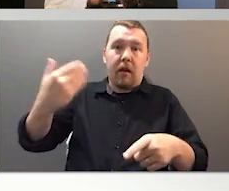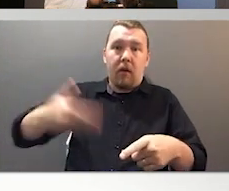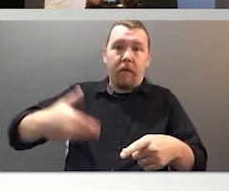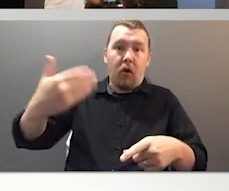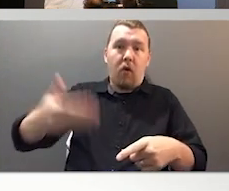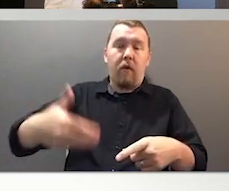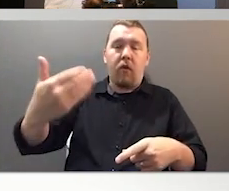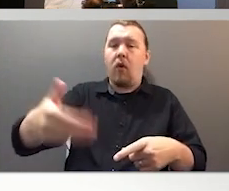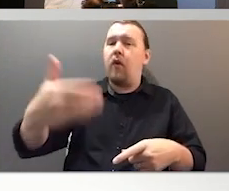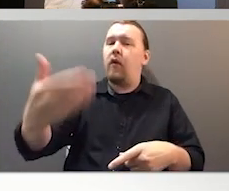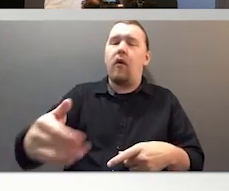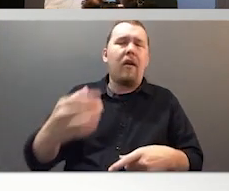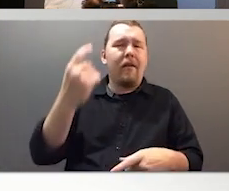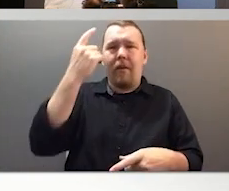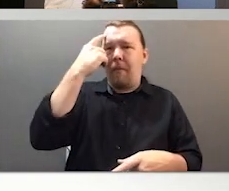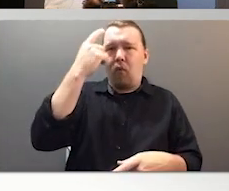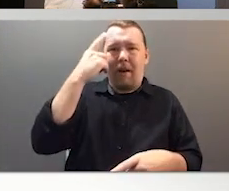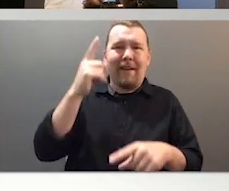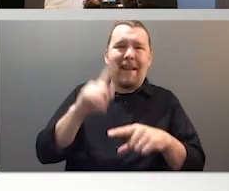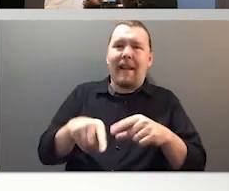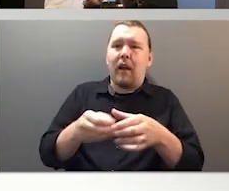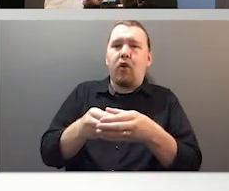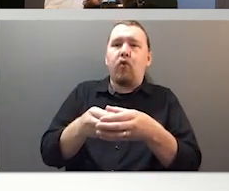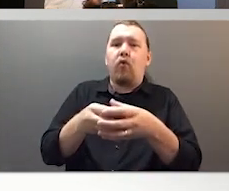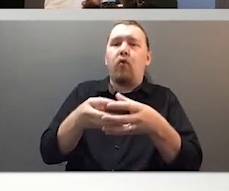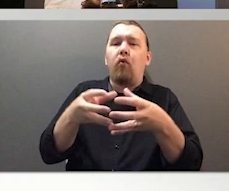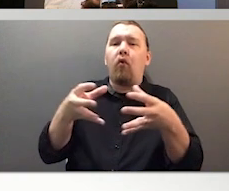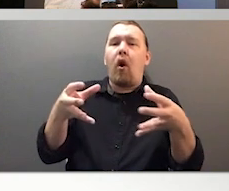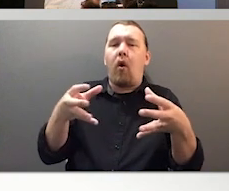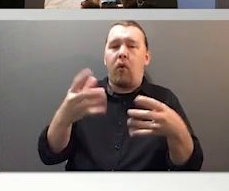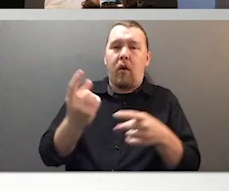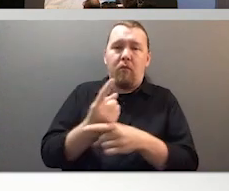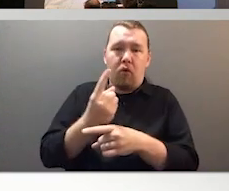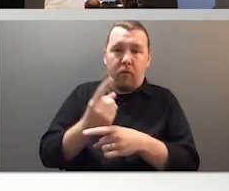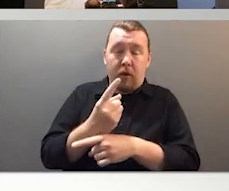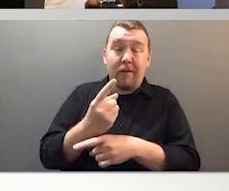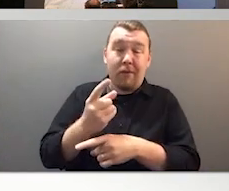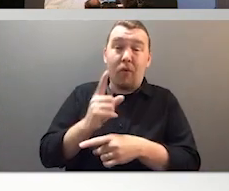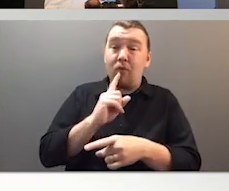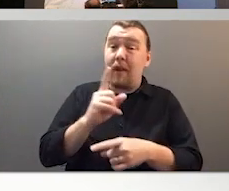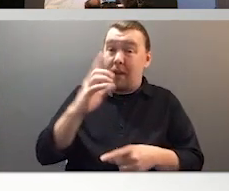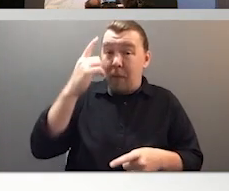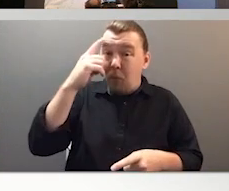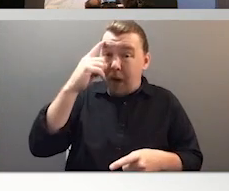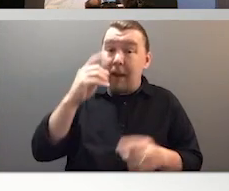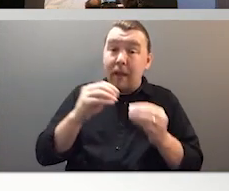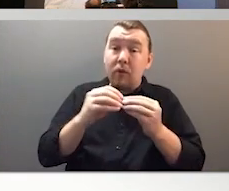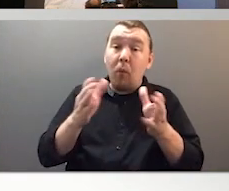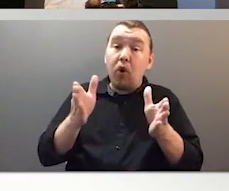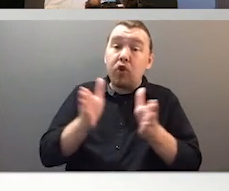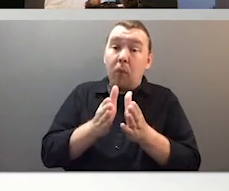grow the way it's supposed to. So it's actually smaller in stature.